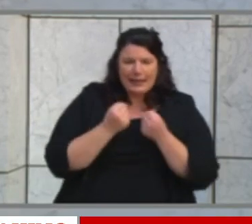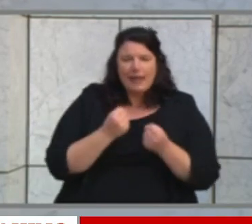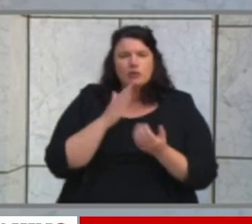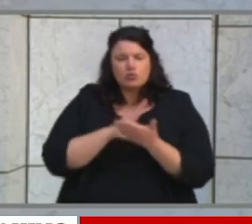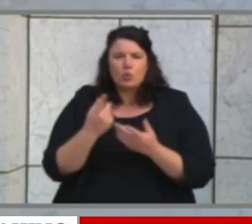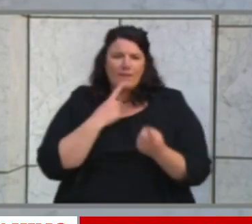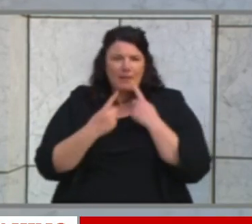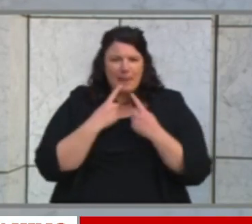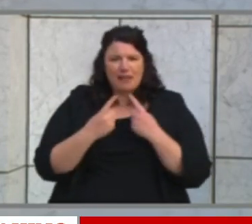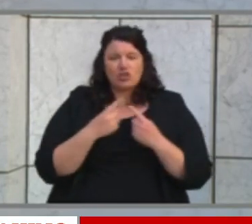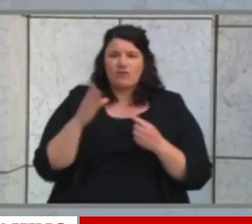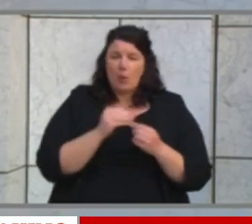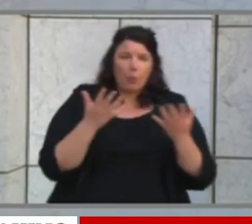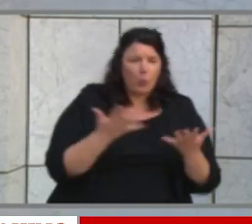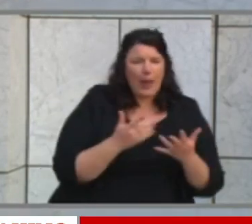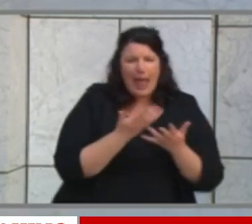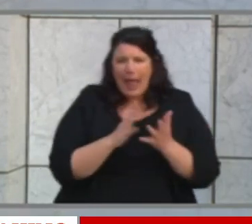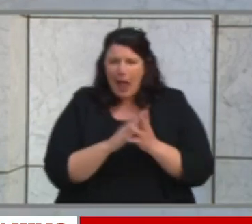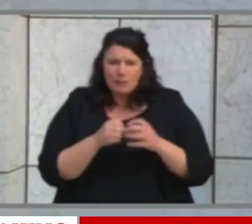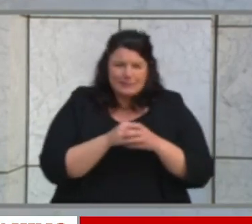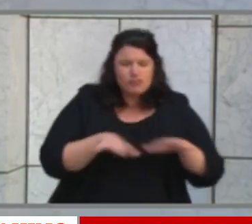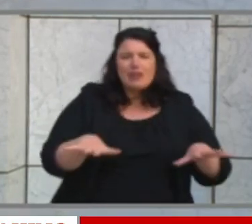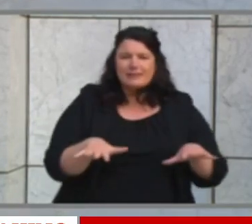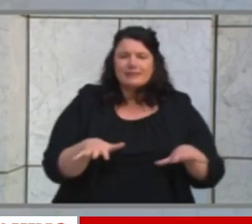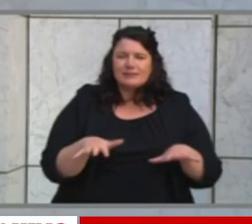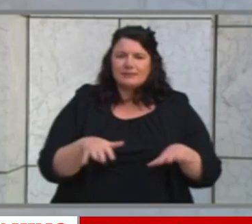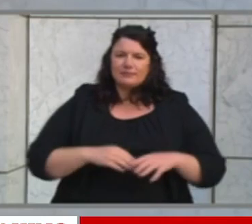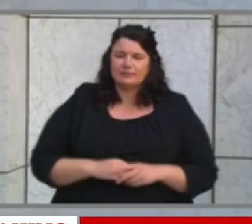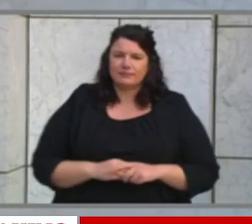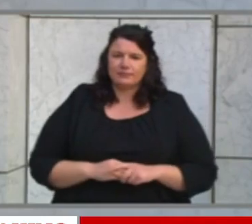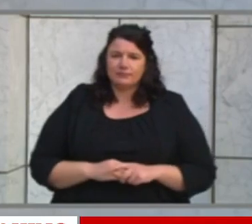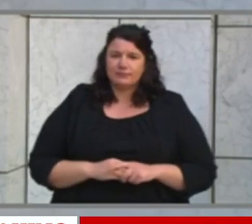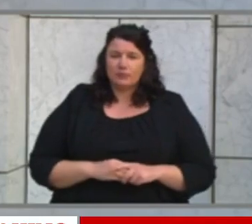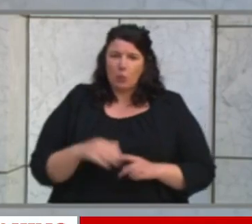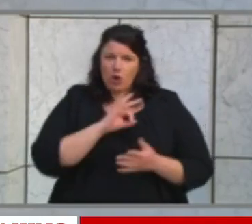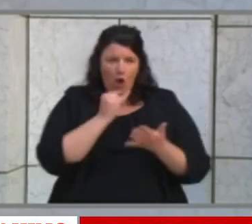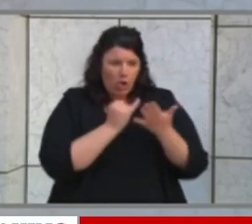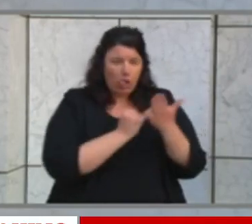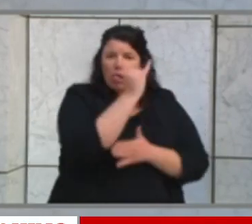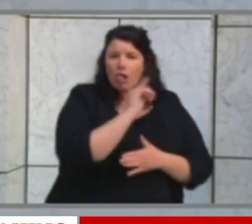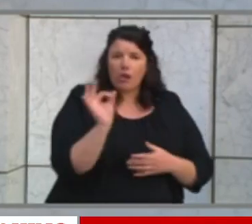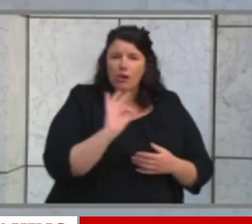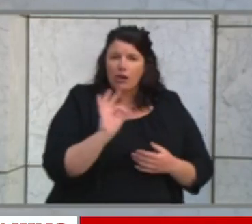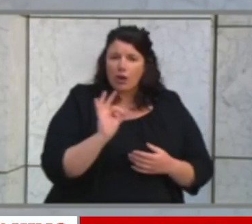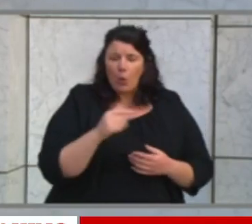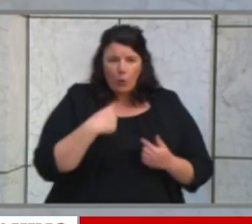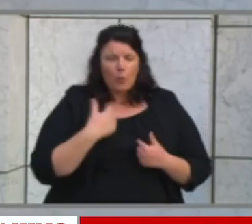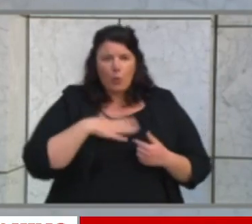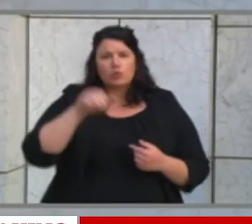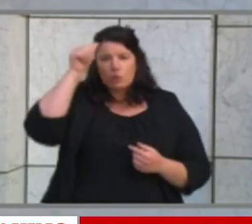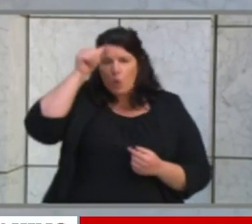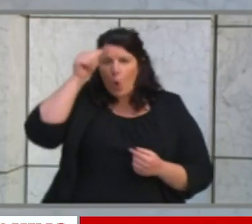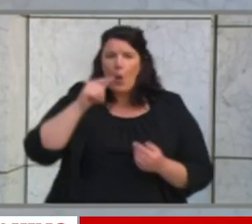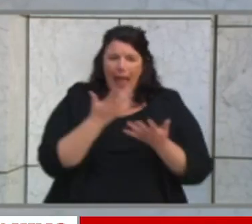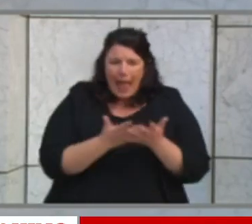important information early. So it's not pursued as an issue of criticism, it's pursued as an issue